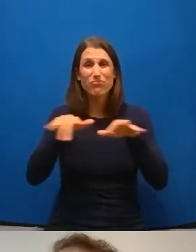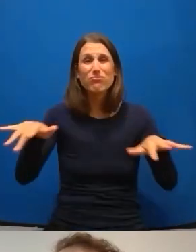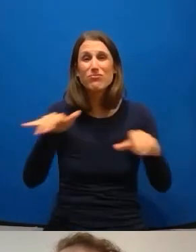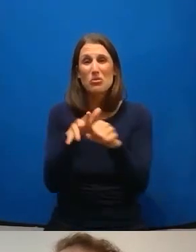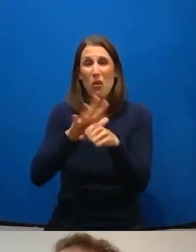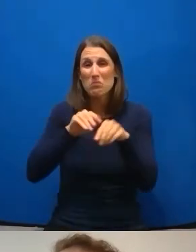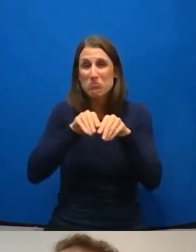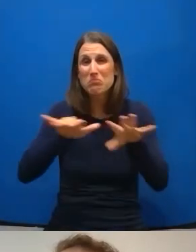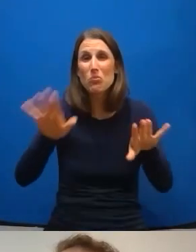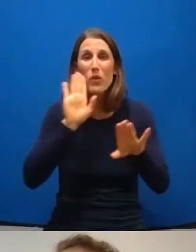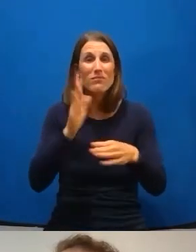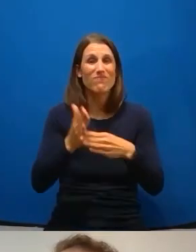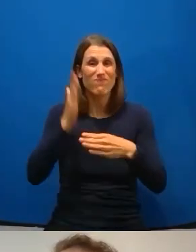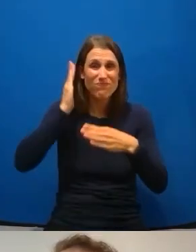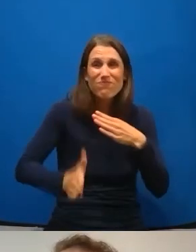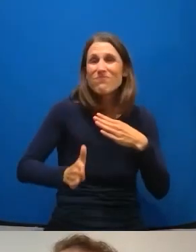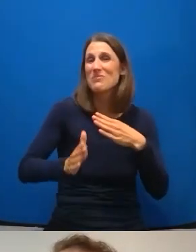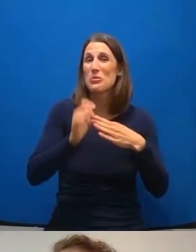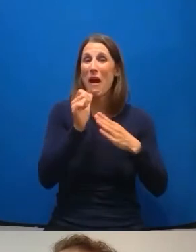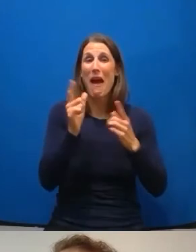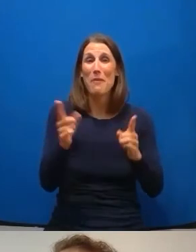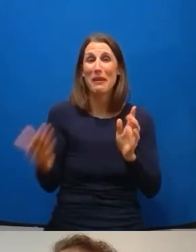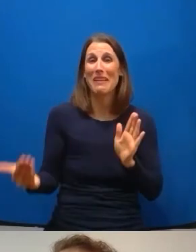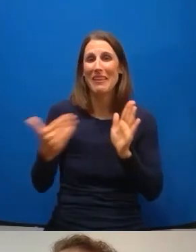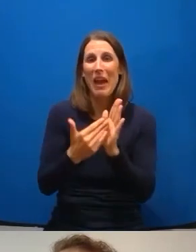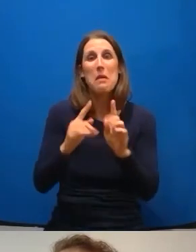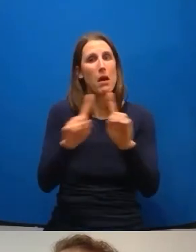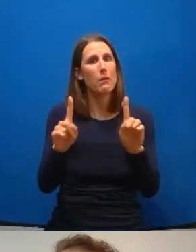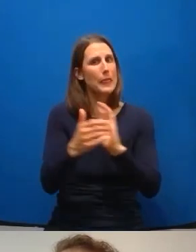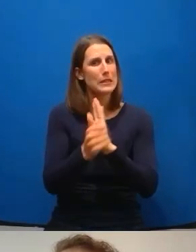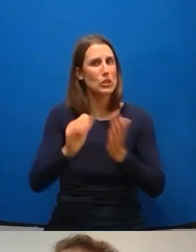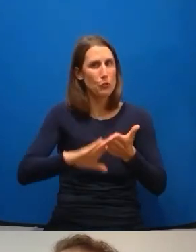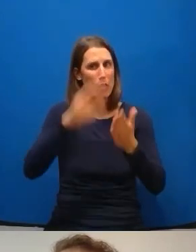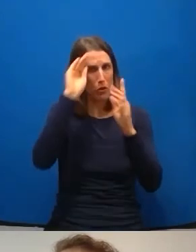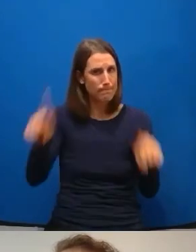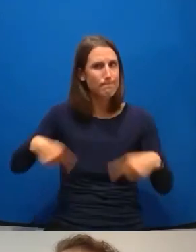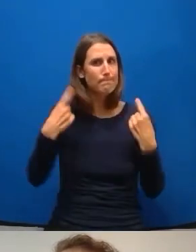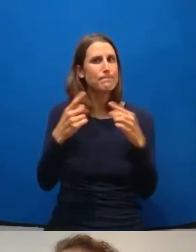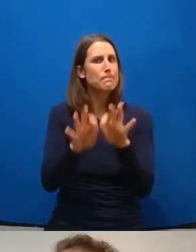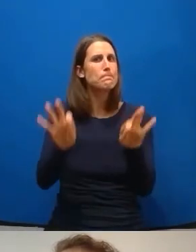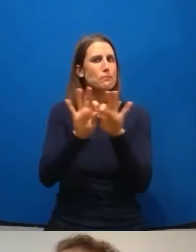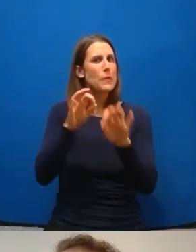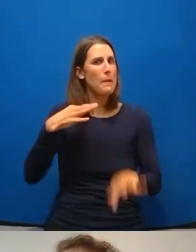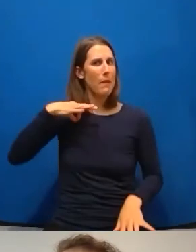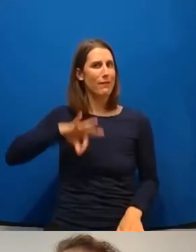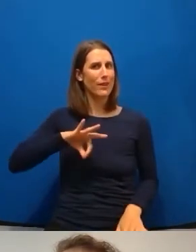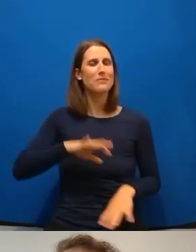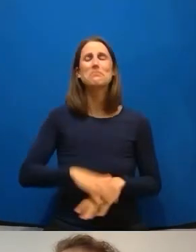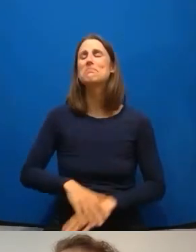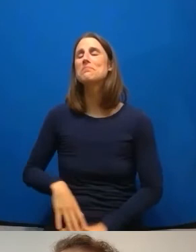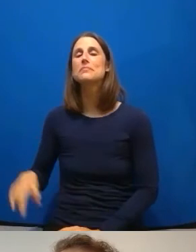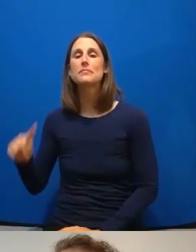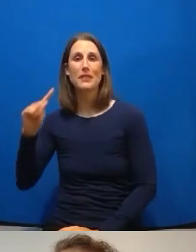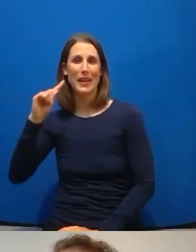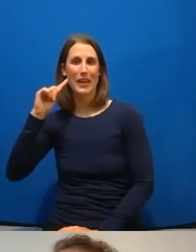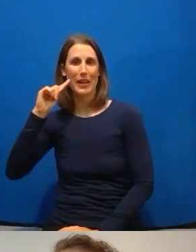Yeah, I agree. I think everyone has been doing different things and